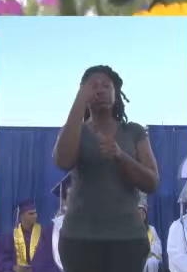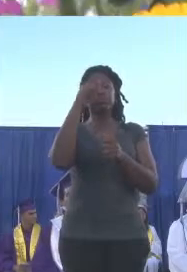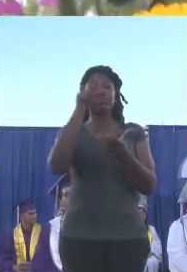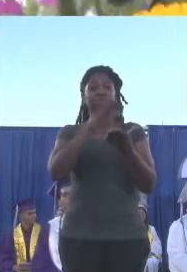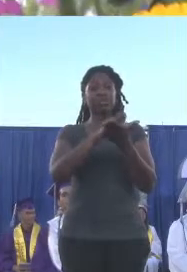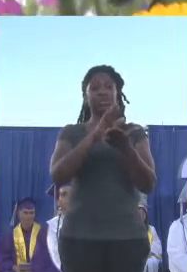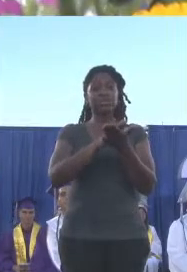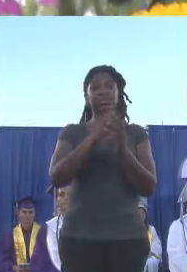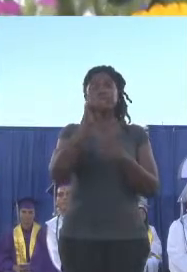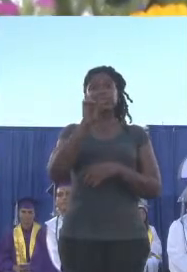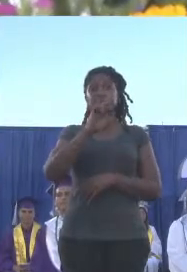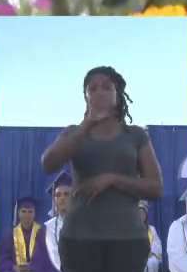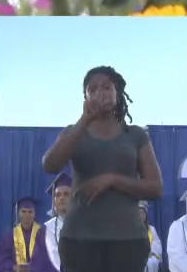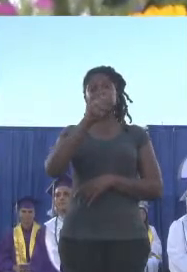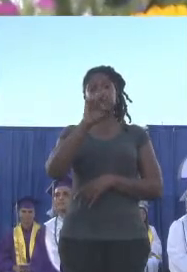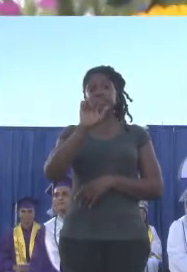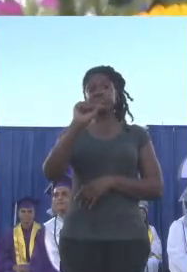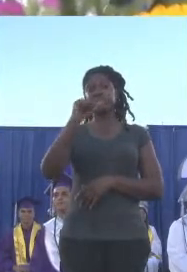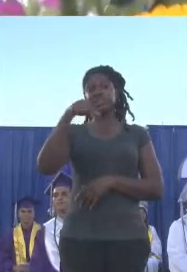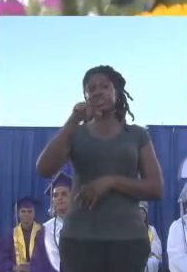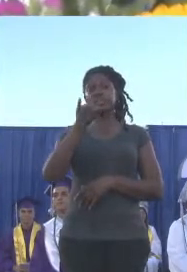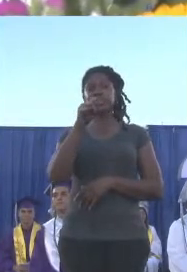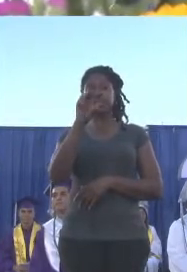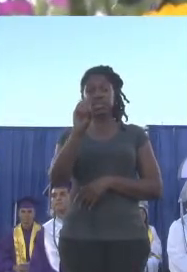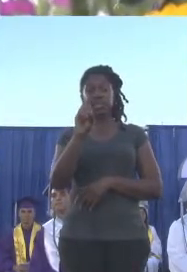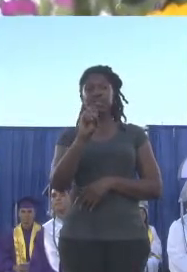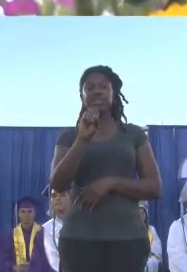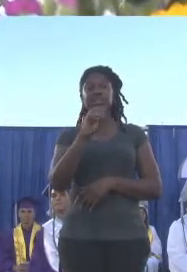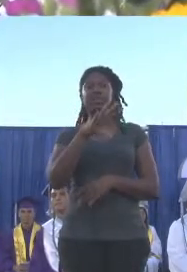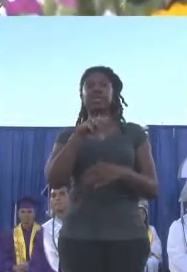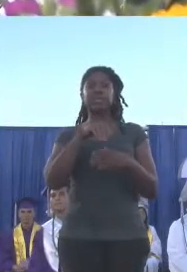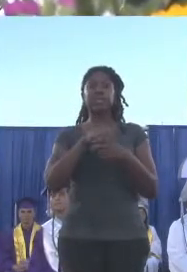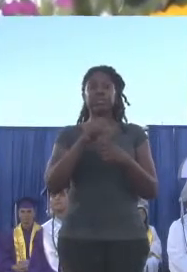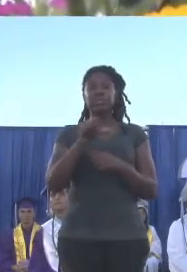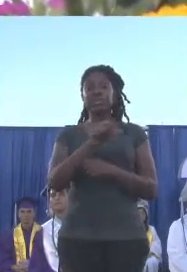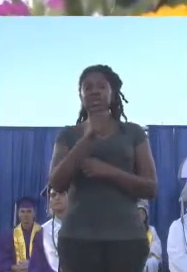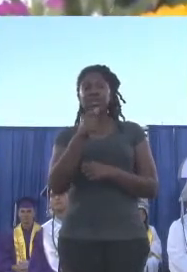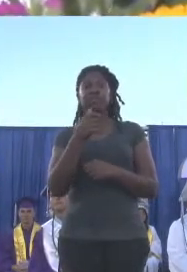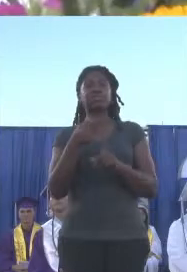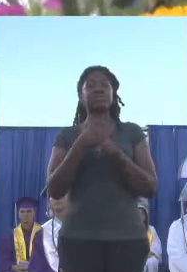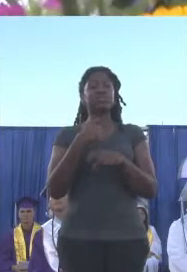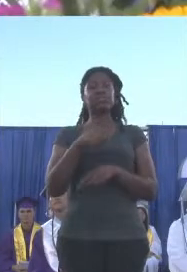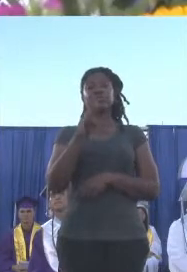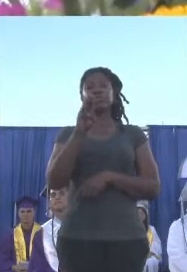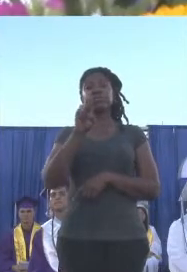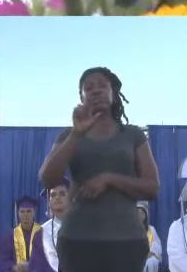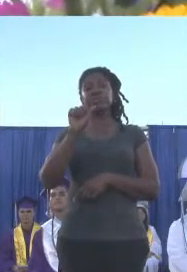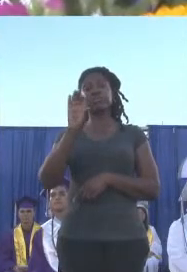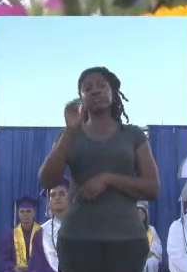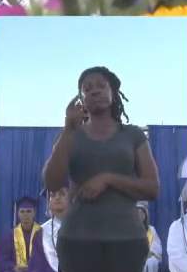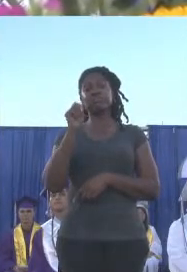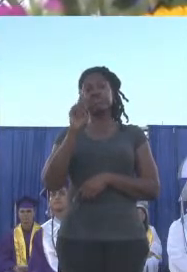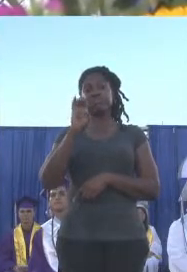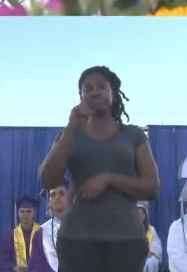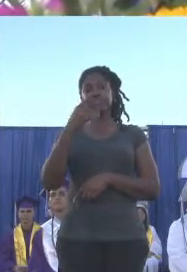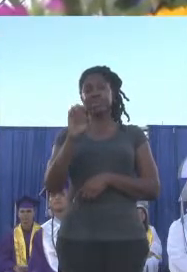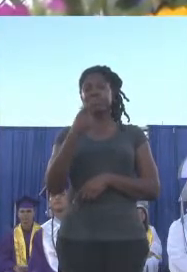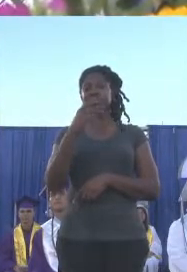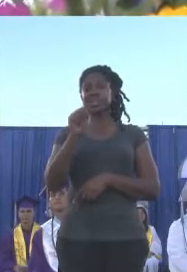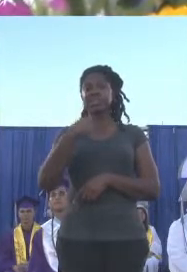Aquino, administration, staff, and faculty of Brackenridge High School, we welcome you to